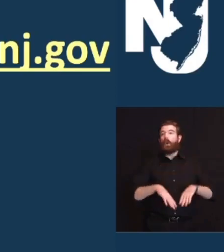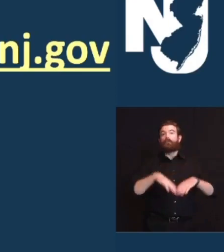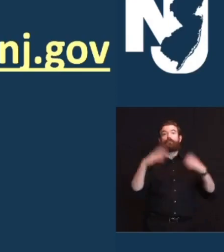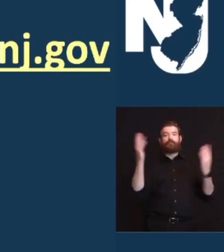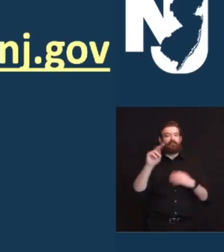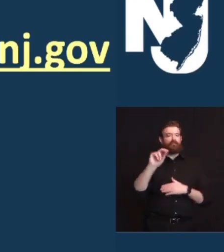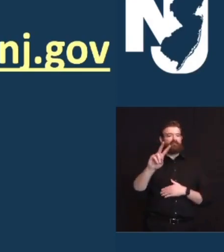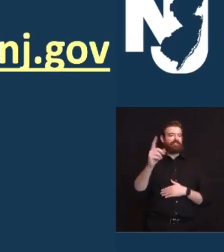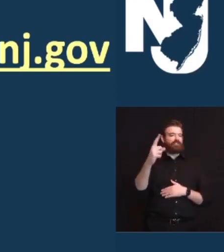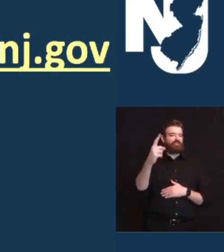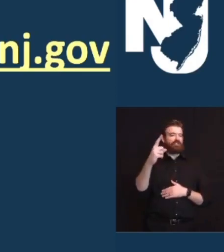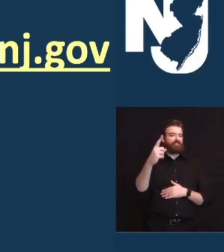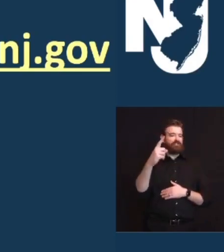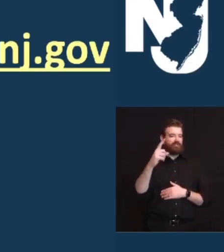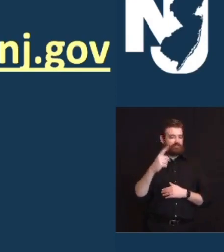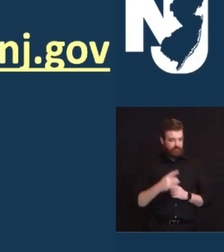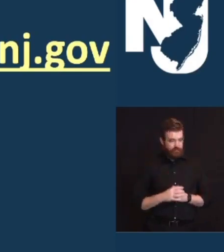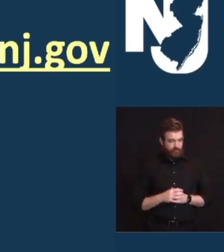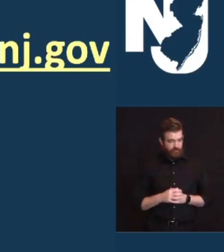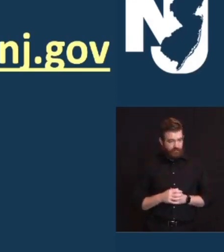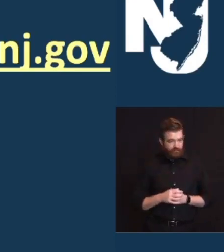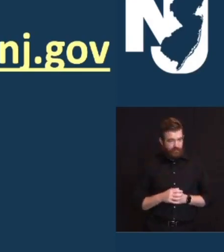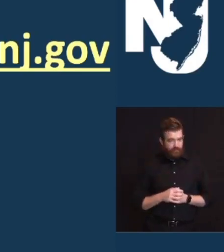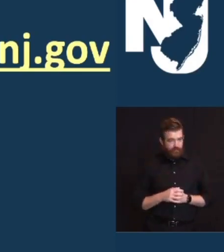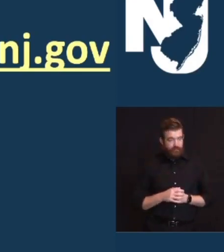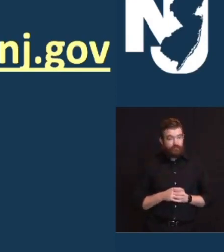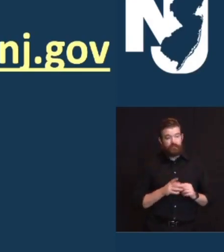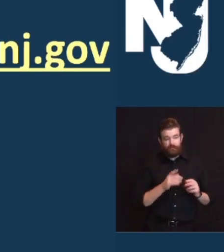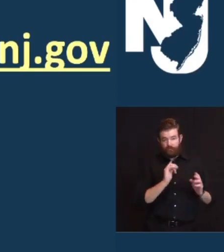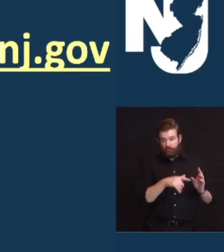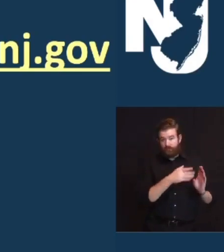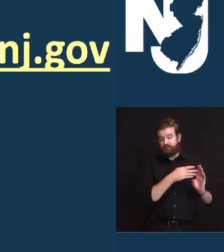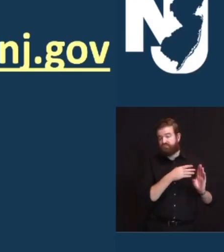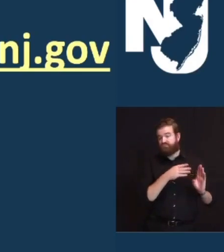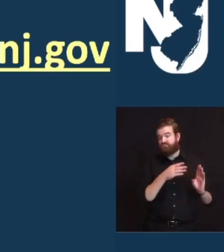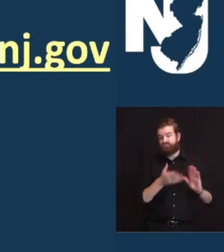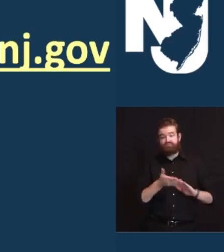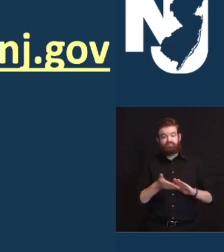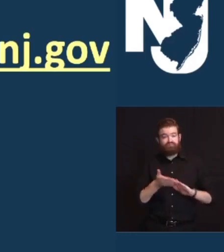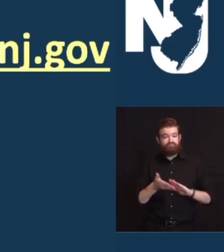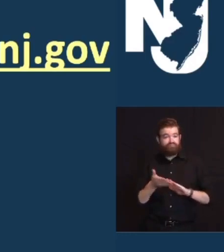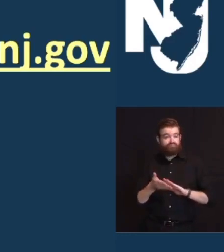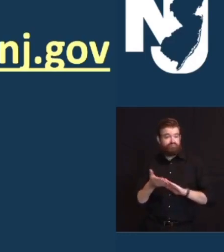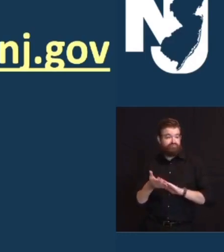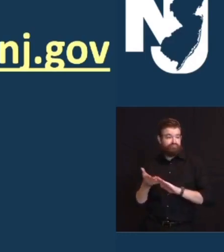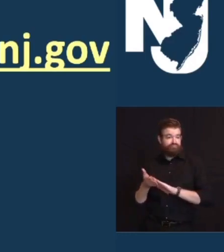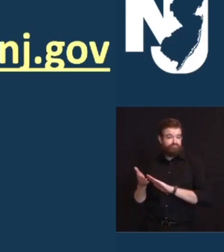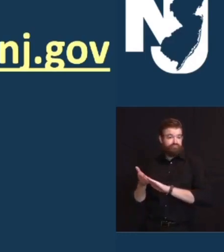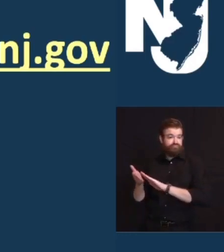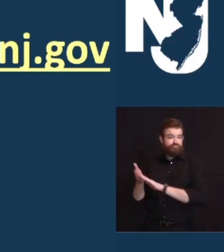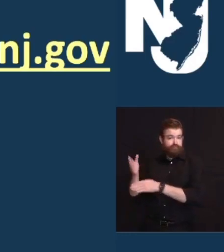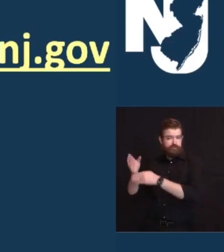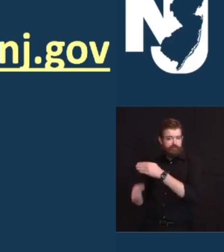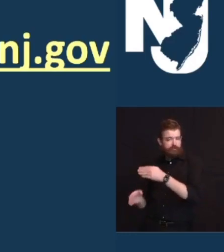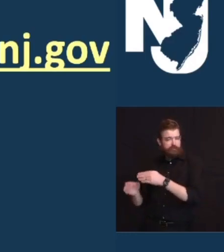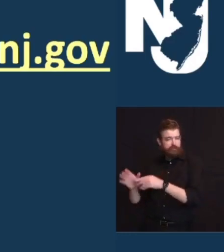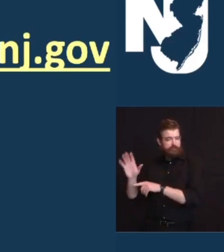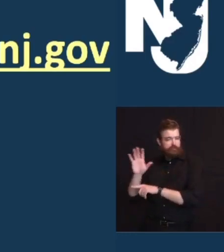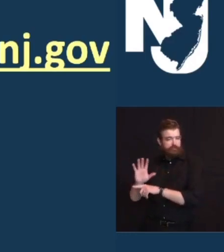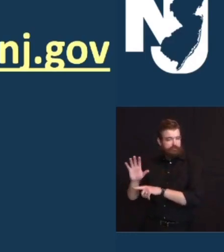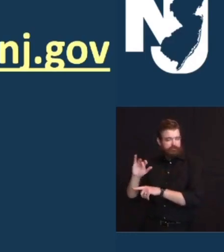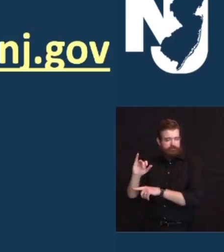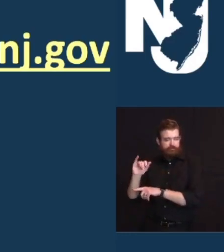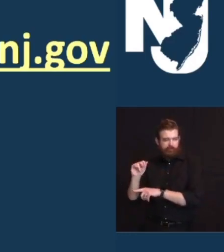By the way, that's double the period that we've had the past couple of years based on decisions that were made by the Trump administration. Our